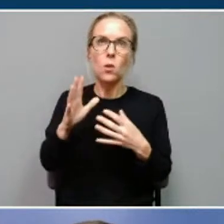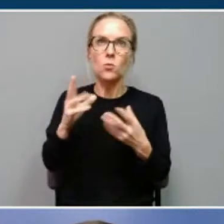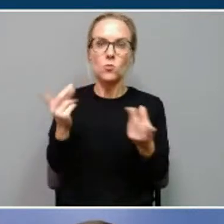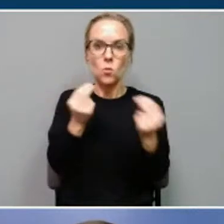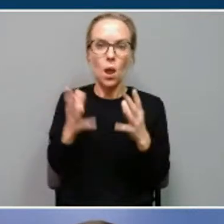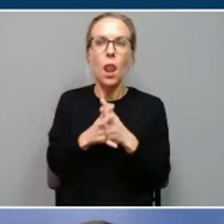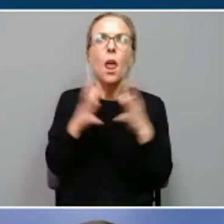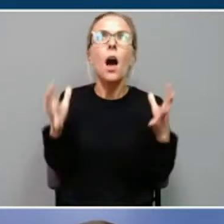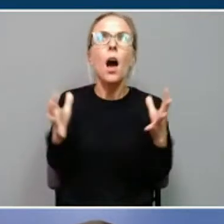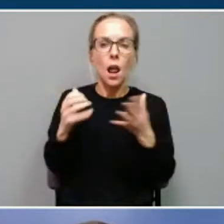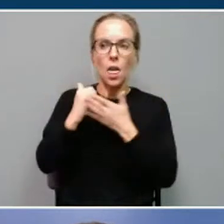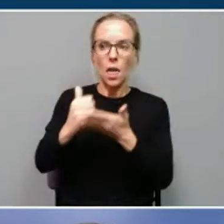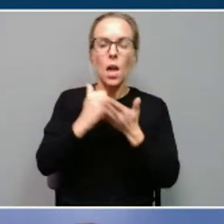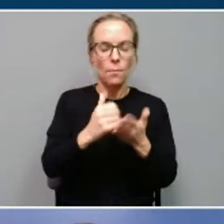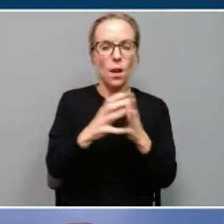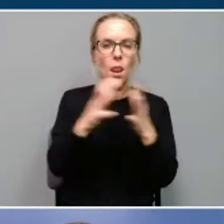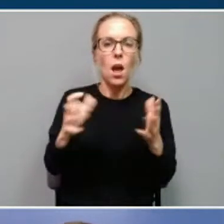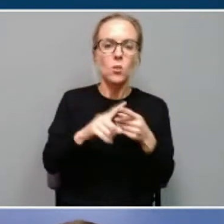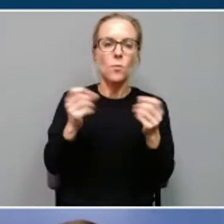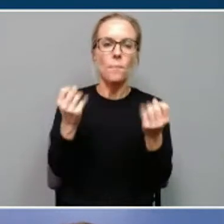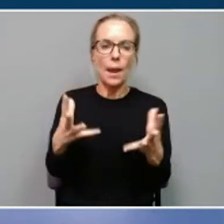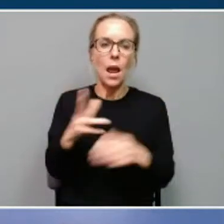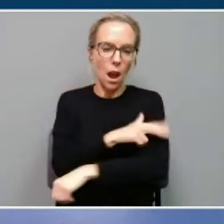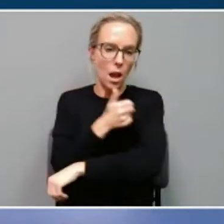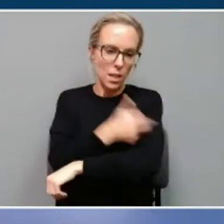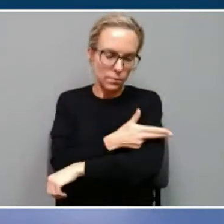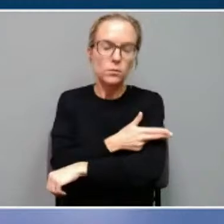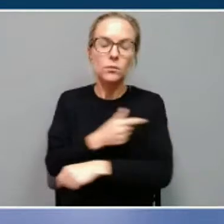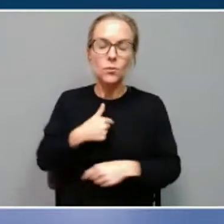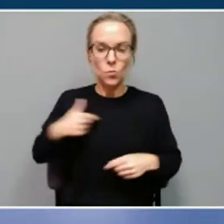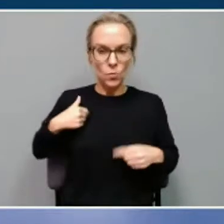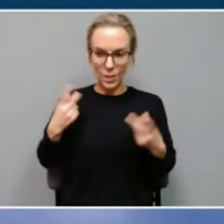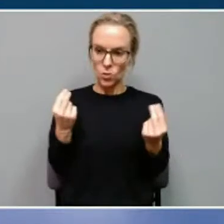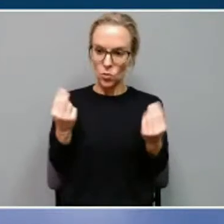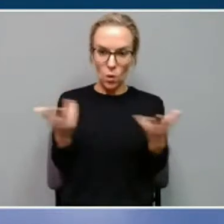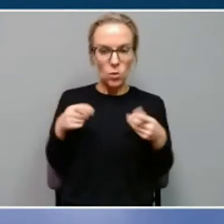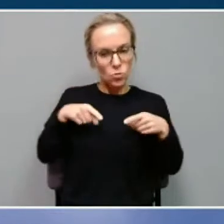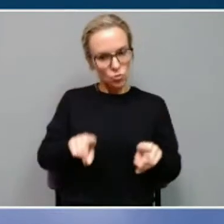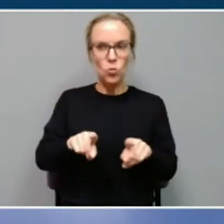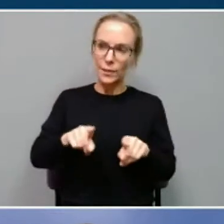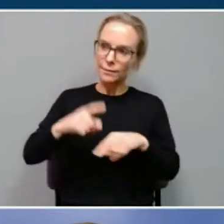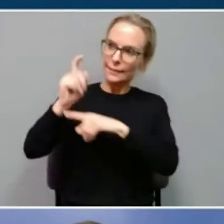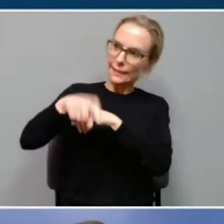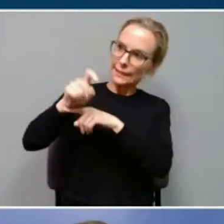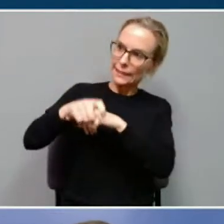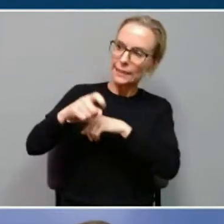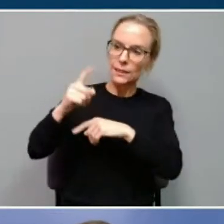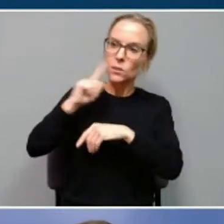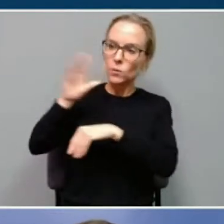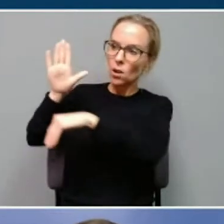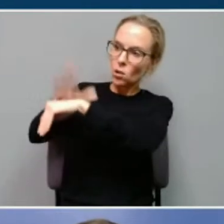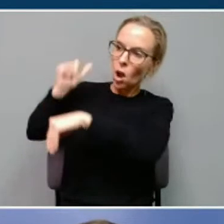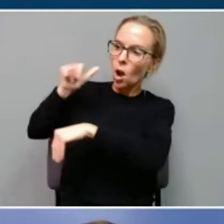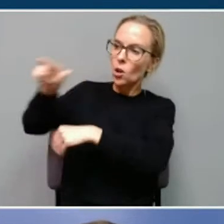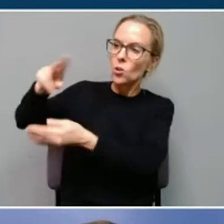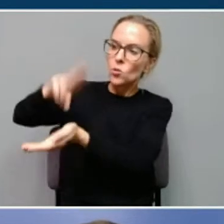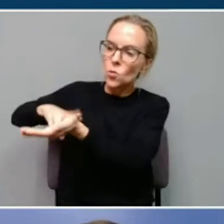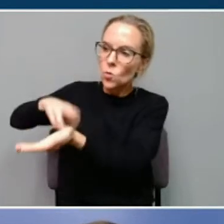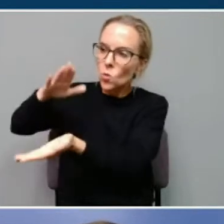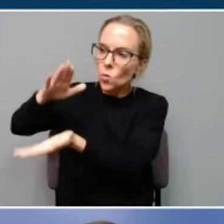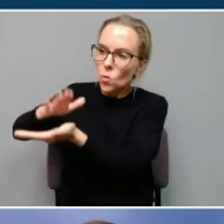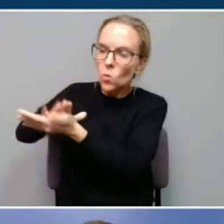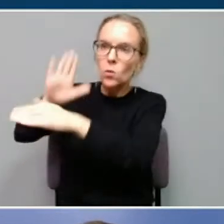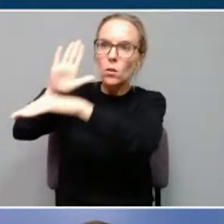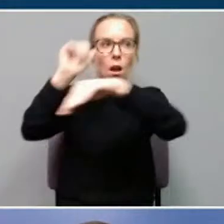a lot of hospitals. This is what we do in times of need. We got calls into other nursing schools. We will take as much help